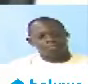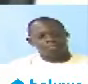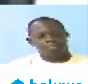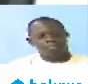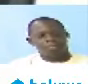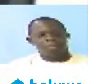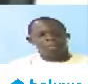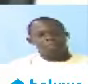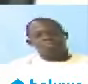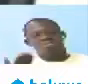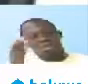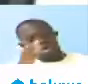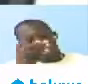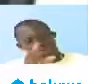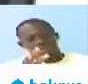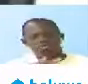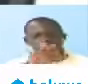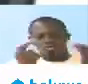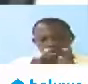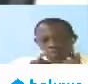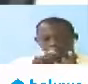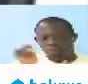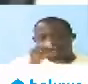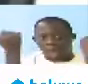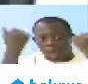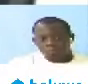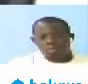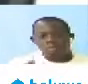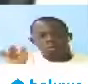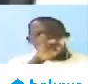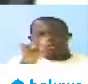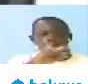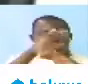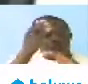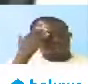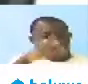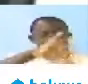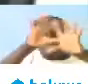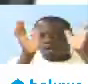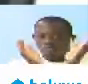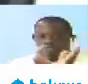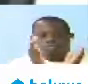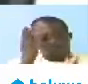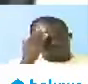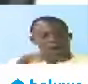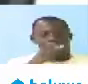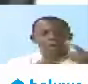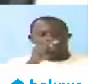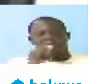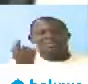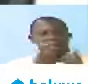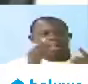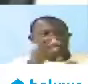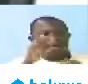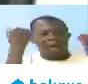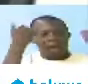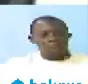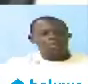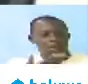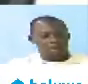fere. There's certain things happen which you know. All of you come to know about it. So well, and, Kukoi, that's